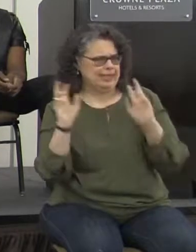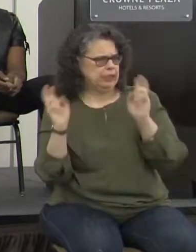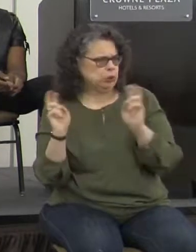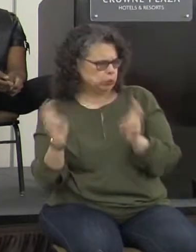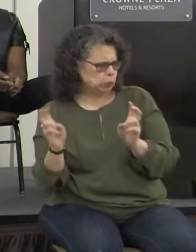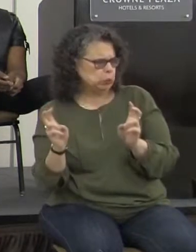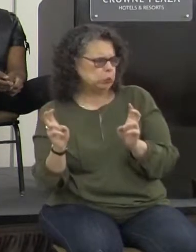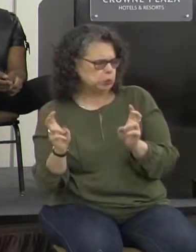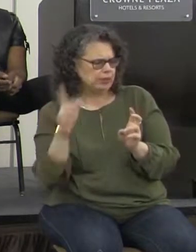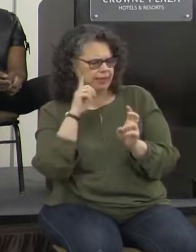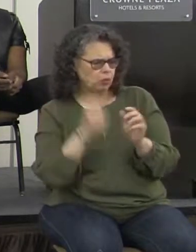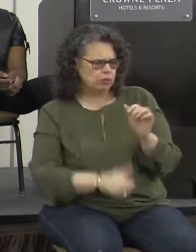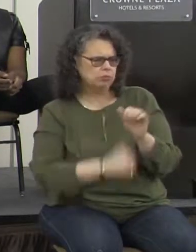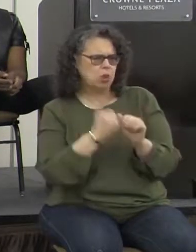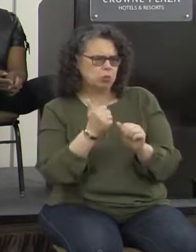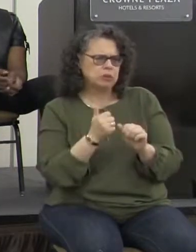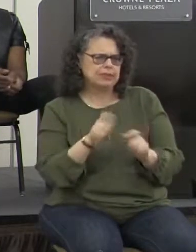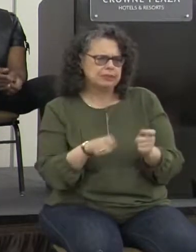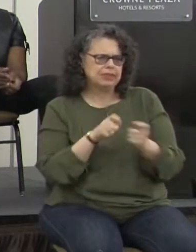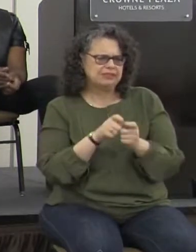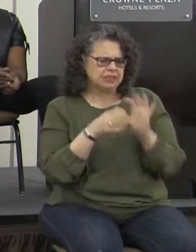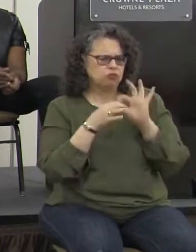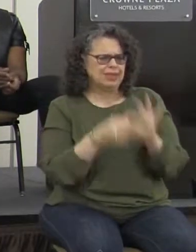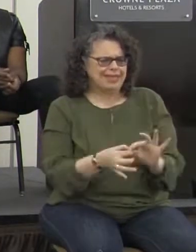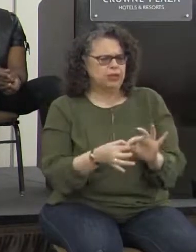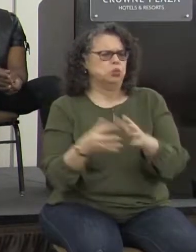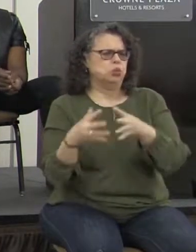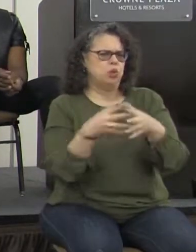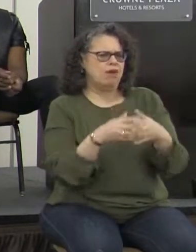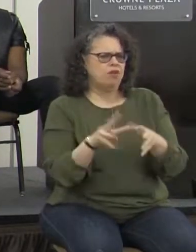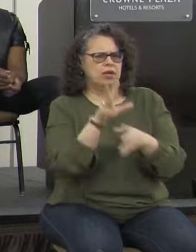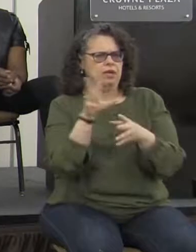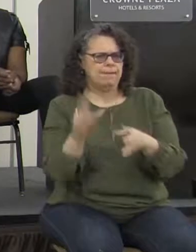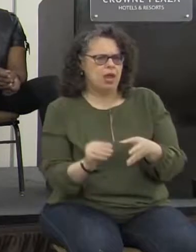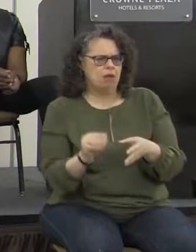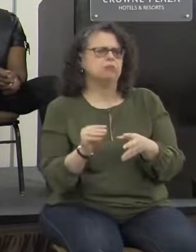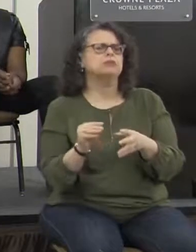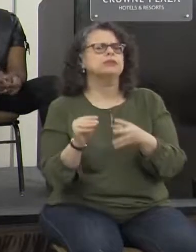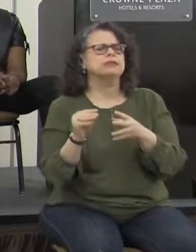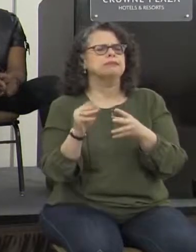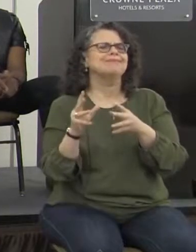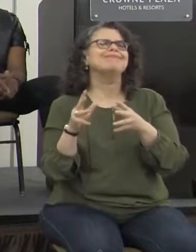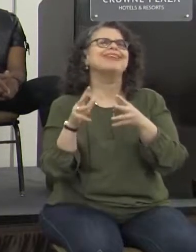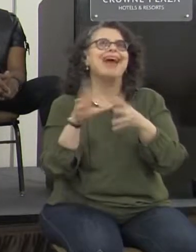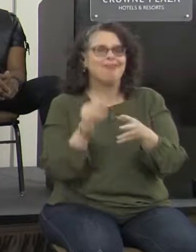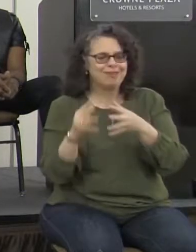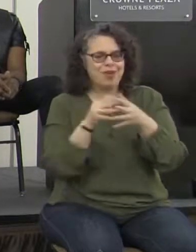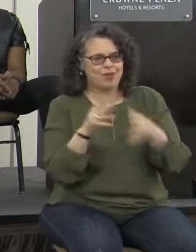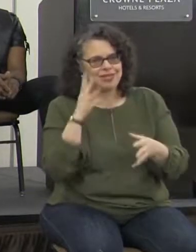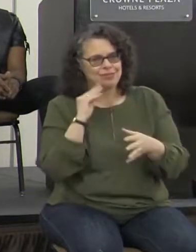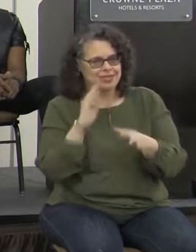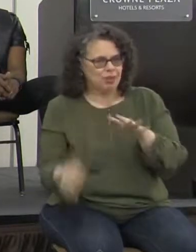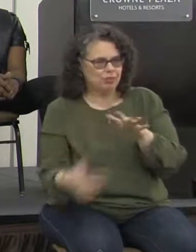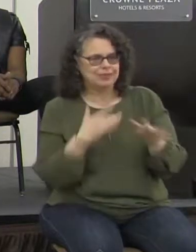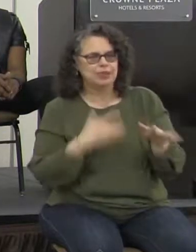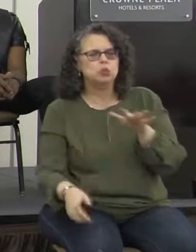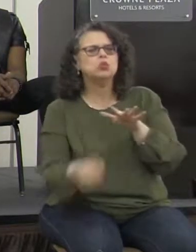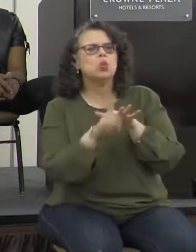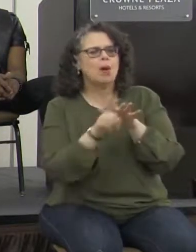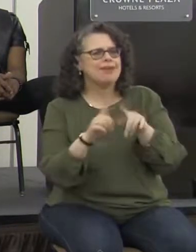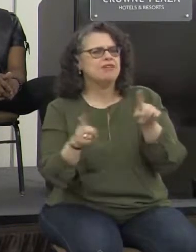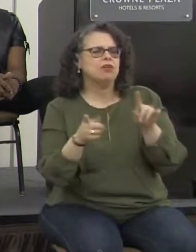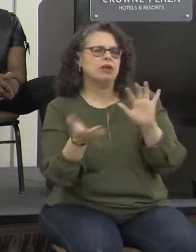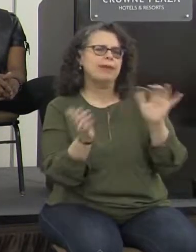think it's going to be most specifically about African American experience, and that experience is going to show up differently for